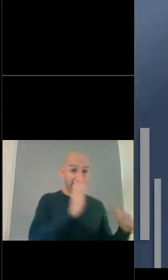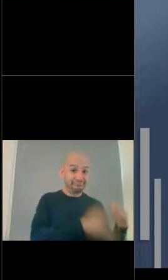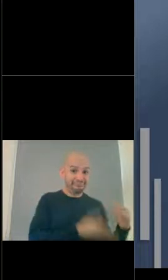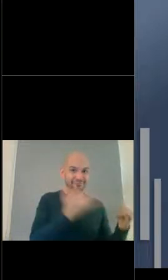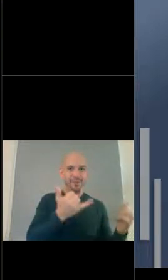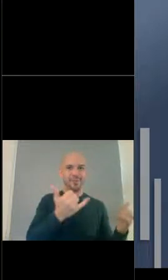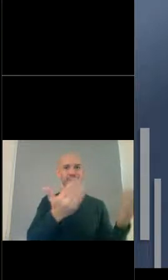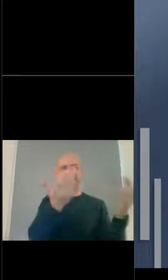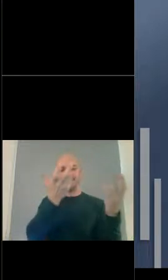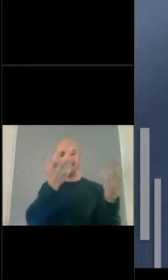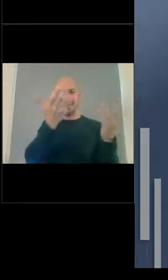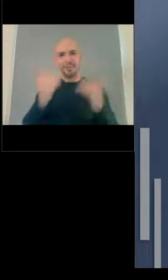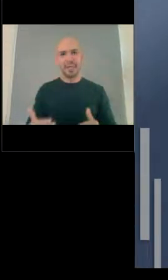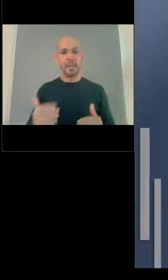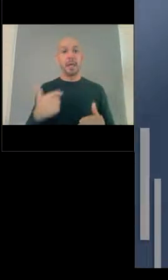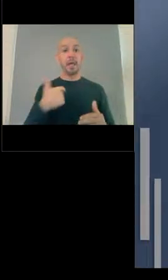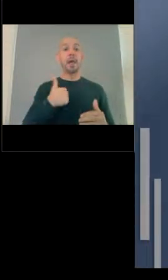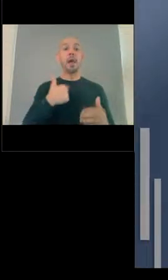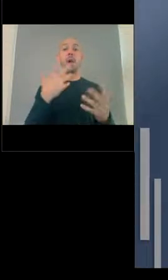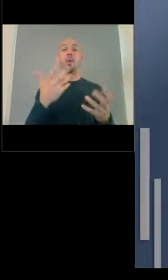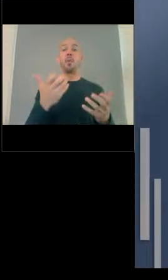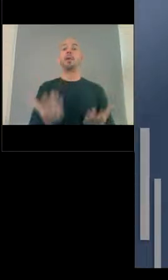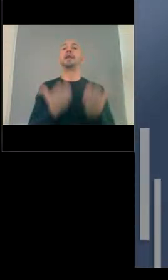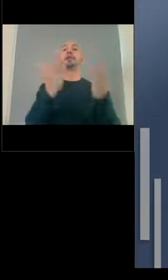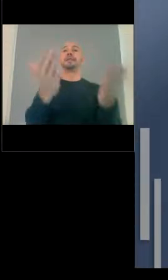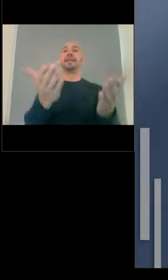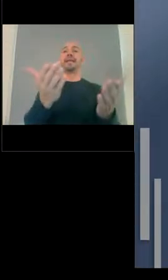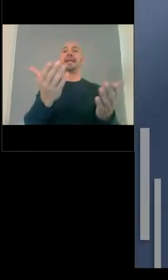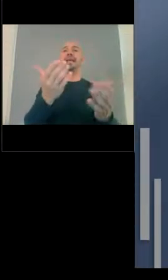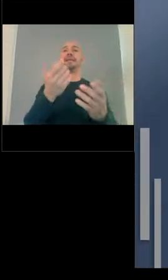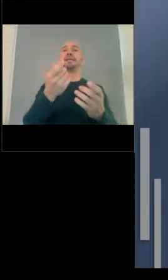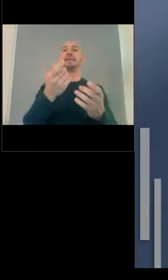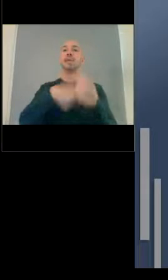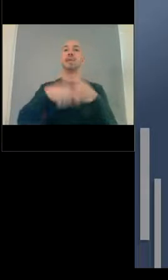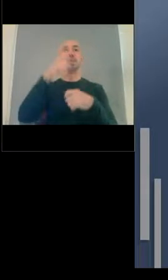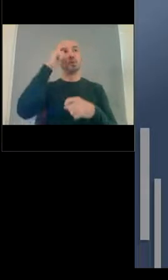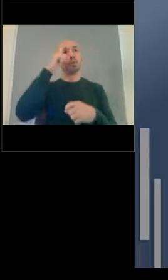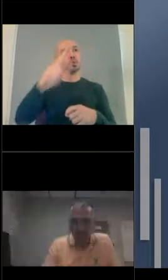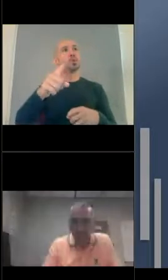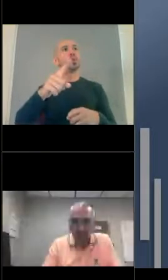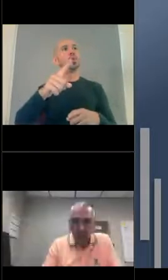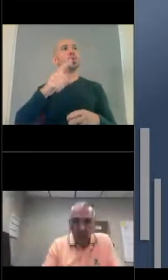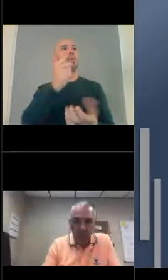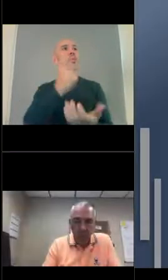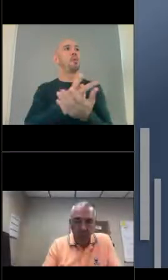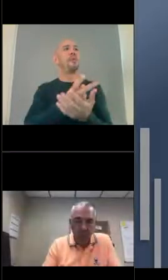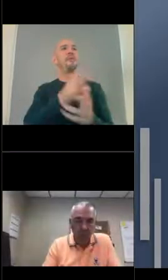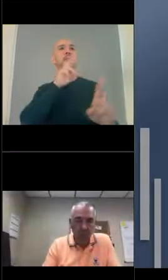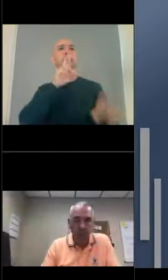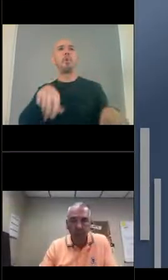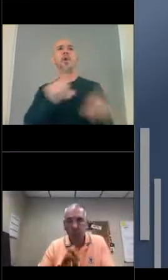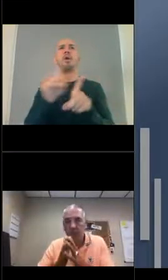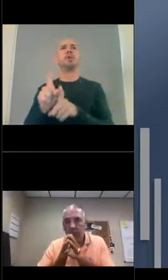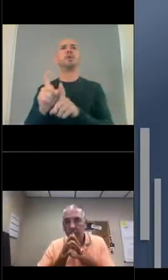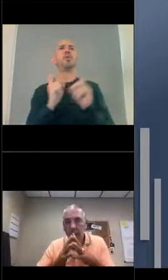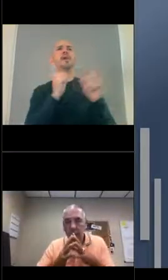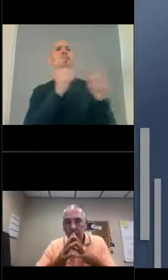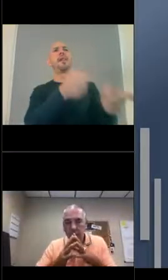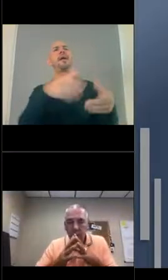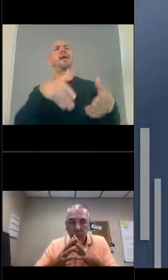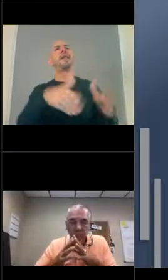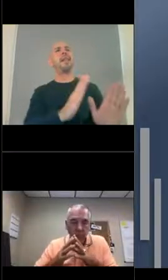i will entertain a motion to accept the report including um allowing uh mitch the authority to make